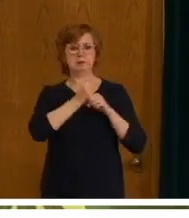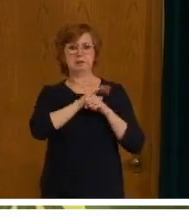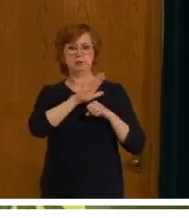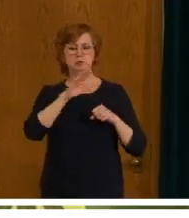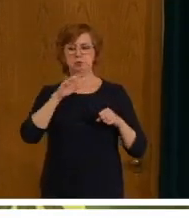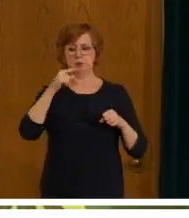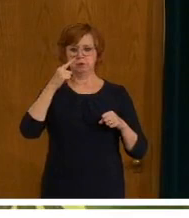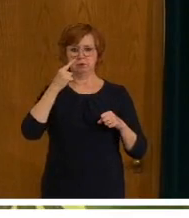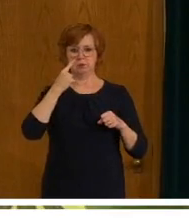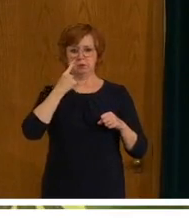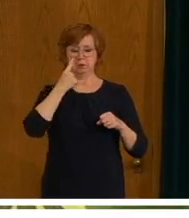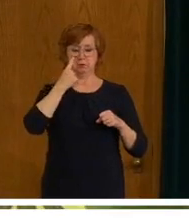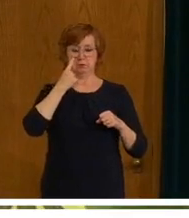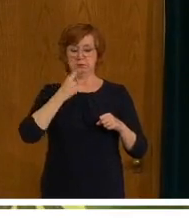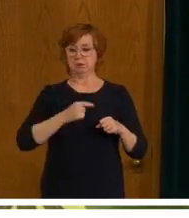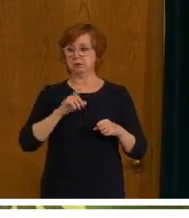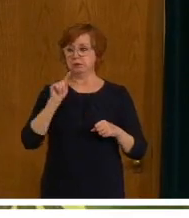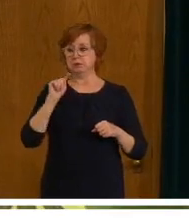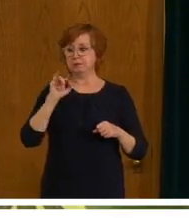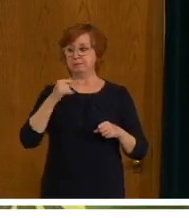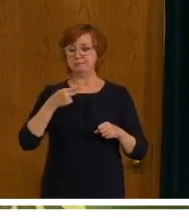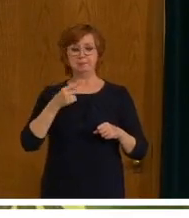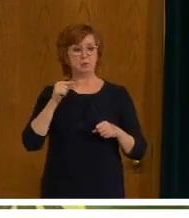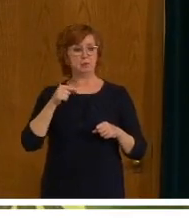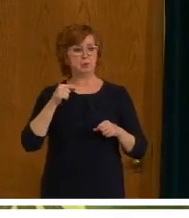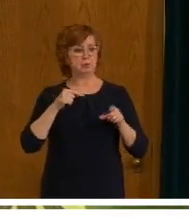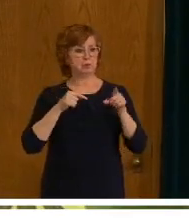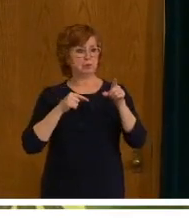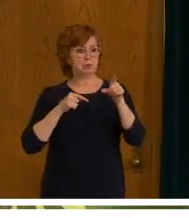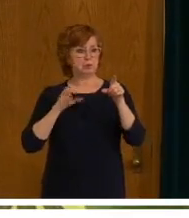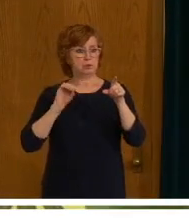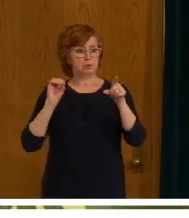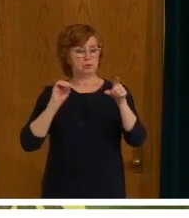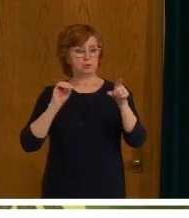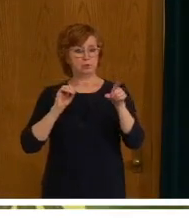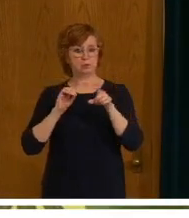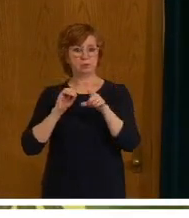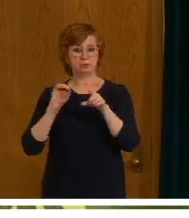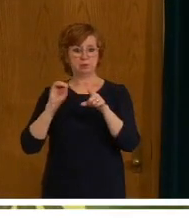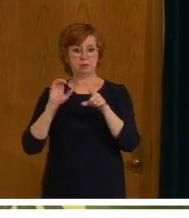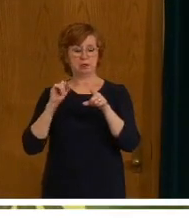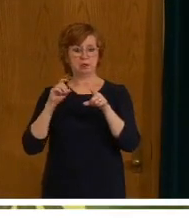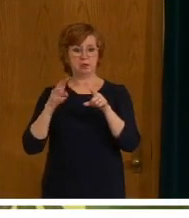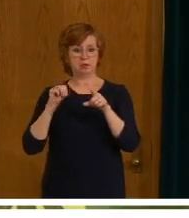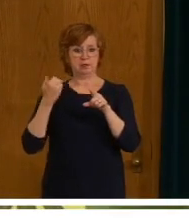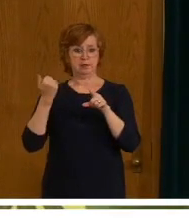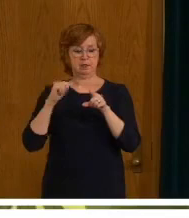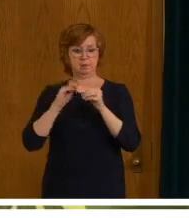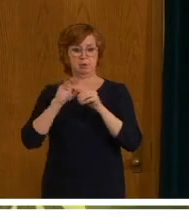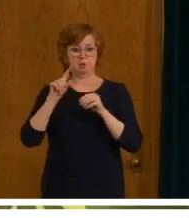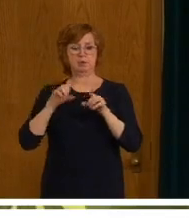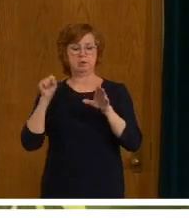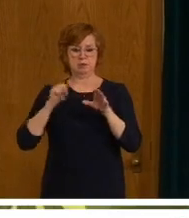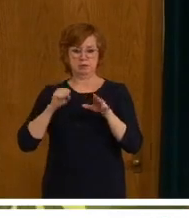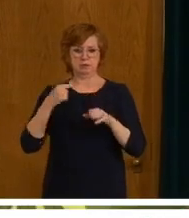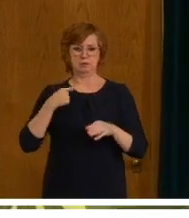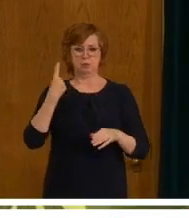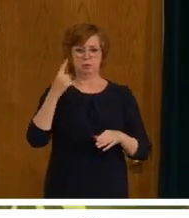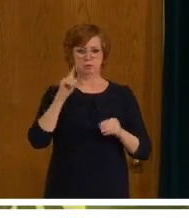We'll come back to the room for an additional question. Mark? No? Adam? Yeah, I was just going to